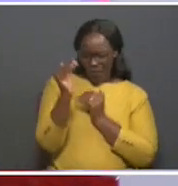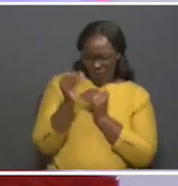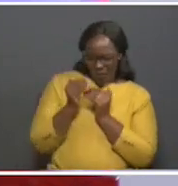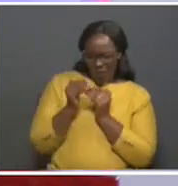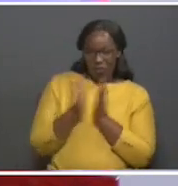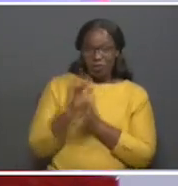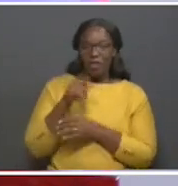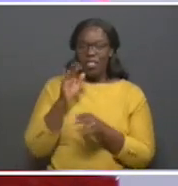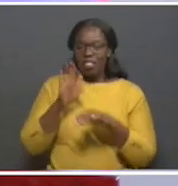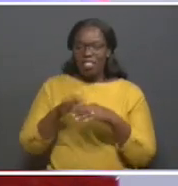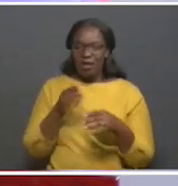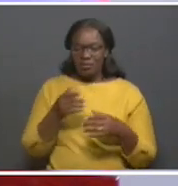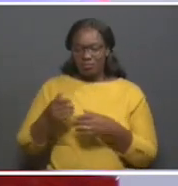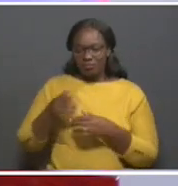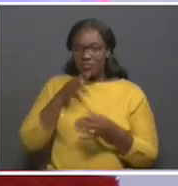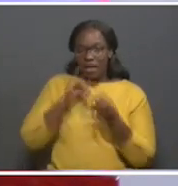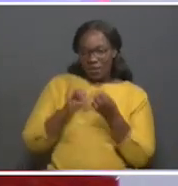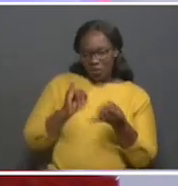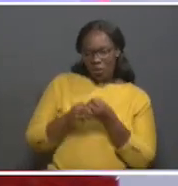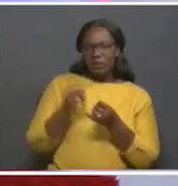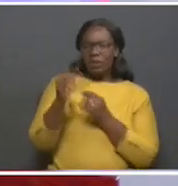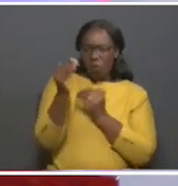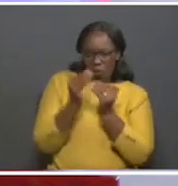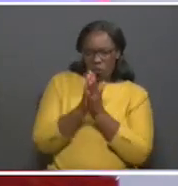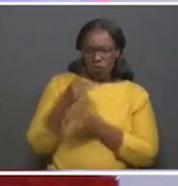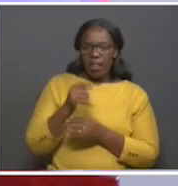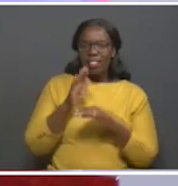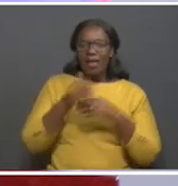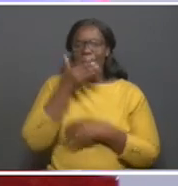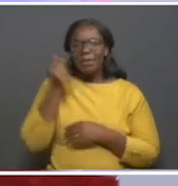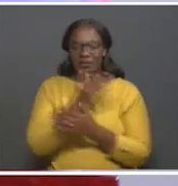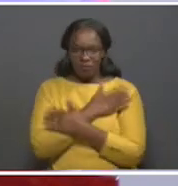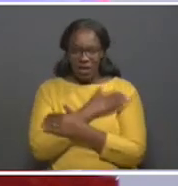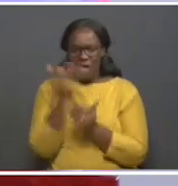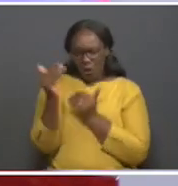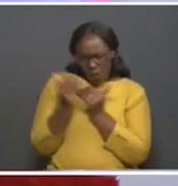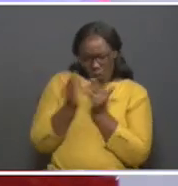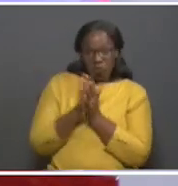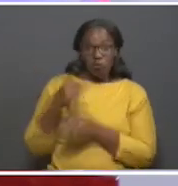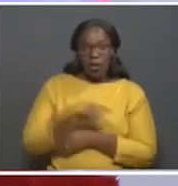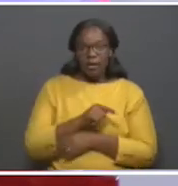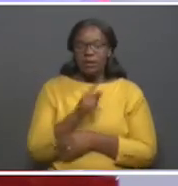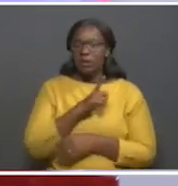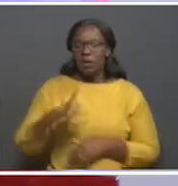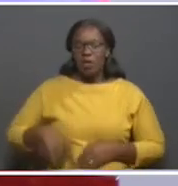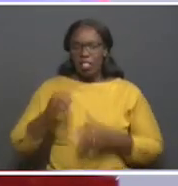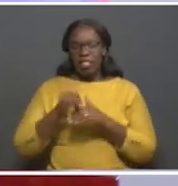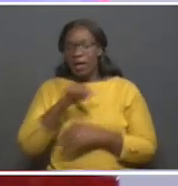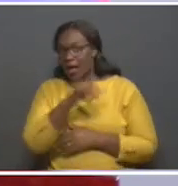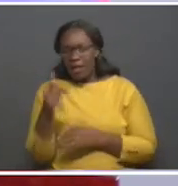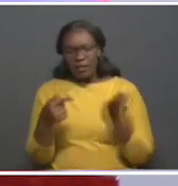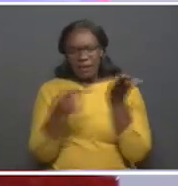us than a spouse. He's closer to us than a best friend. He's closer to us, Lord, than any